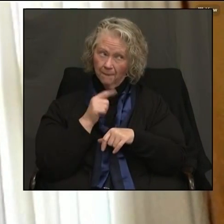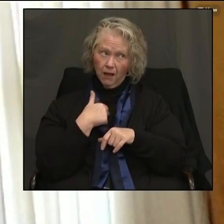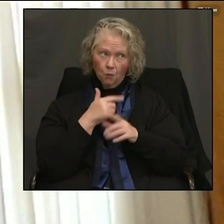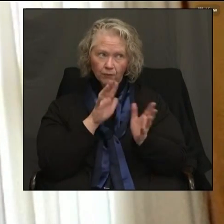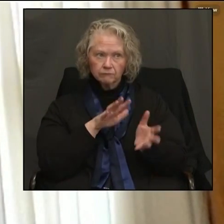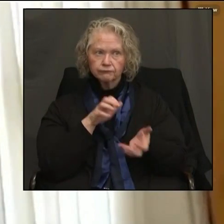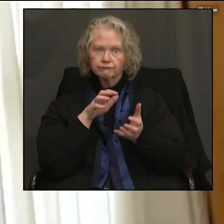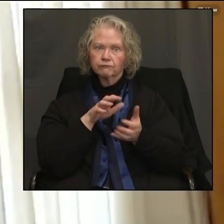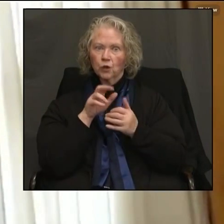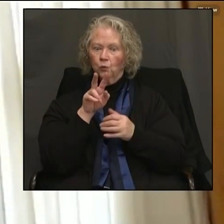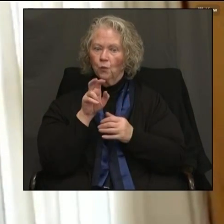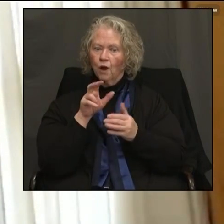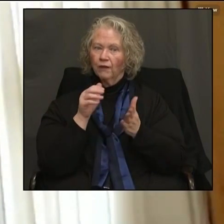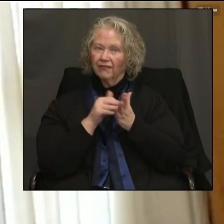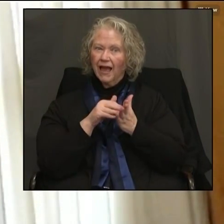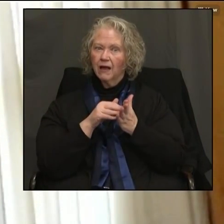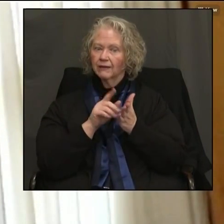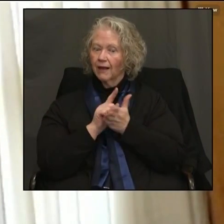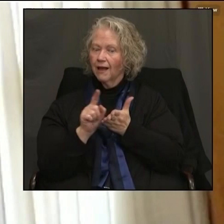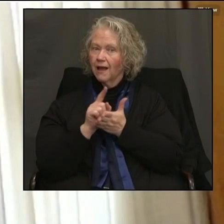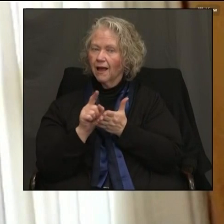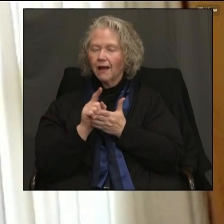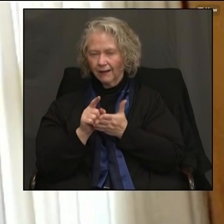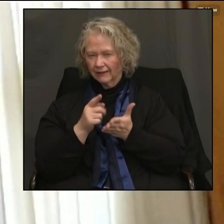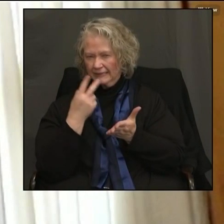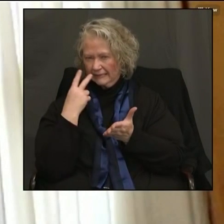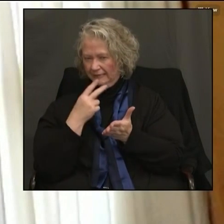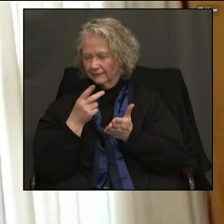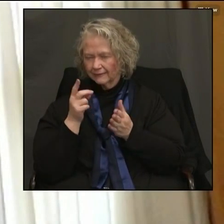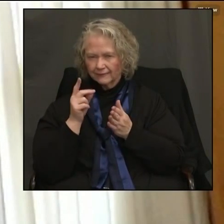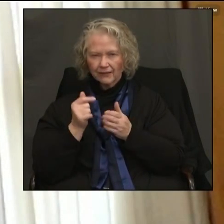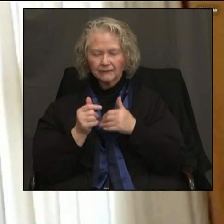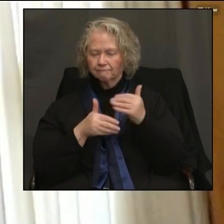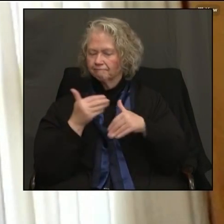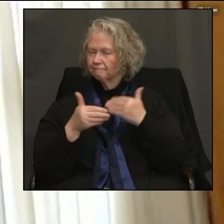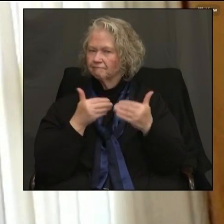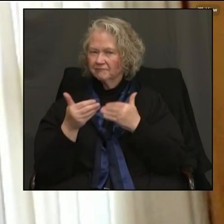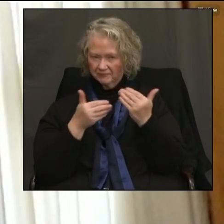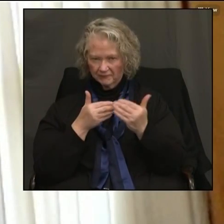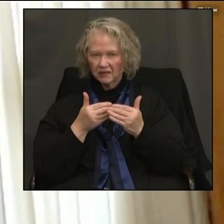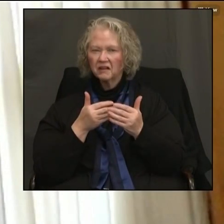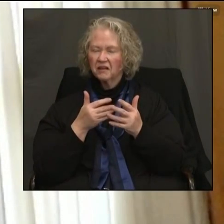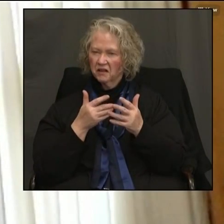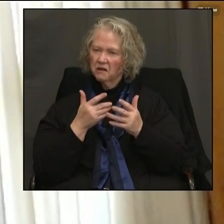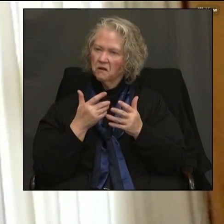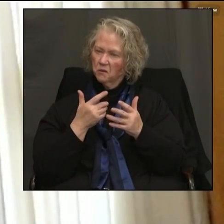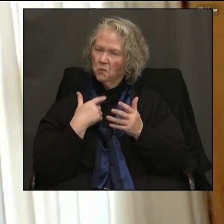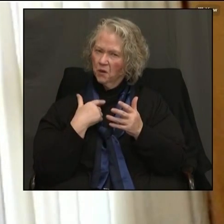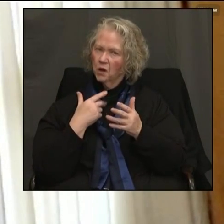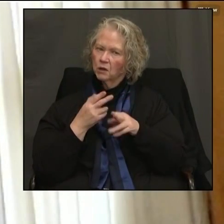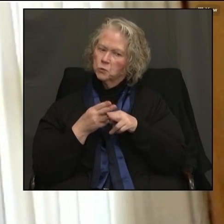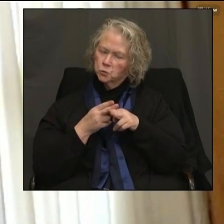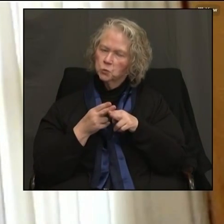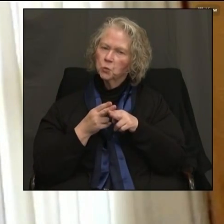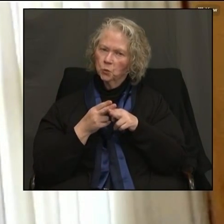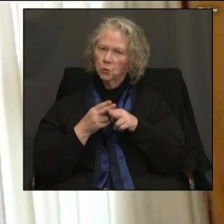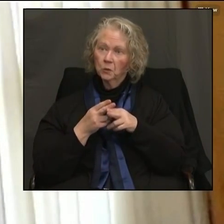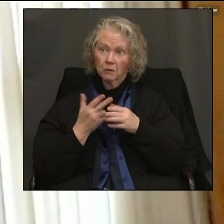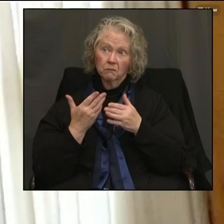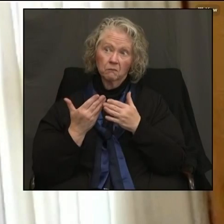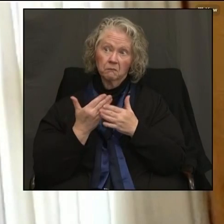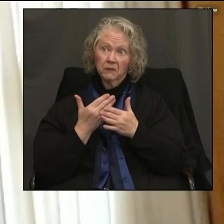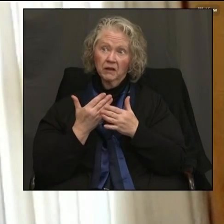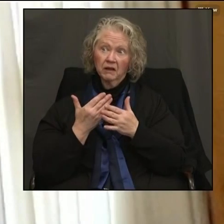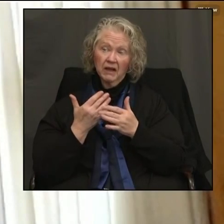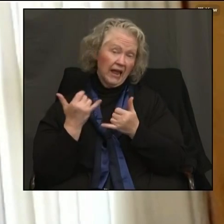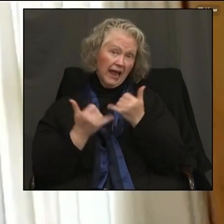coming in a week, you can do the math and understand quickly that, you know, we'll be in a position in a relatively short period of time, probably before the